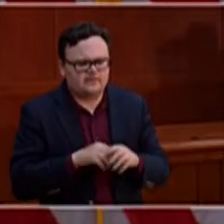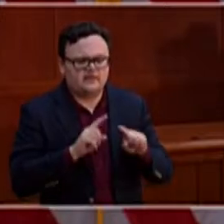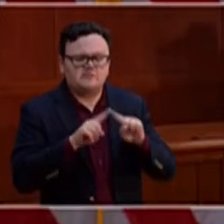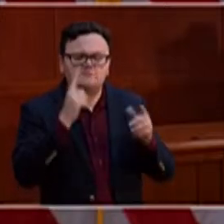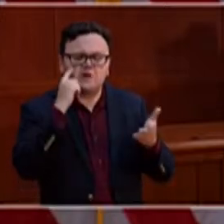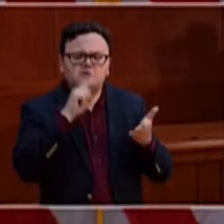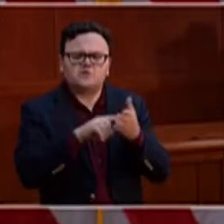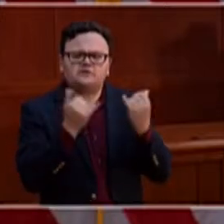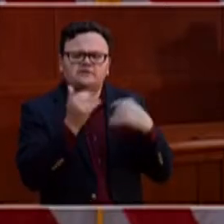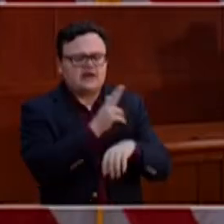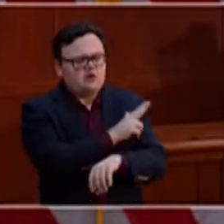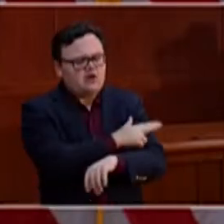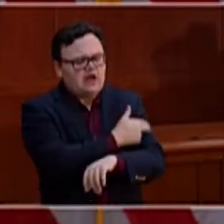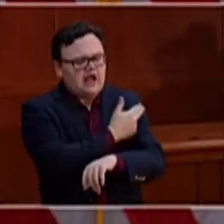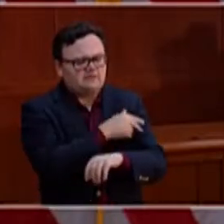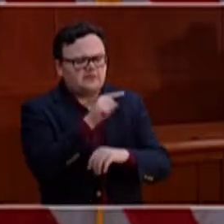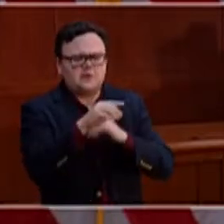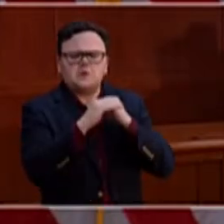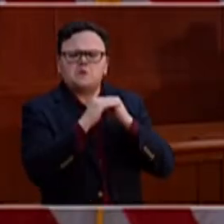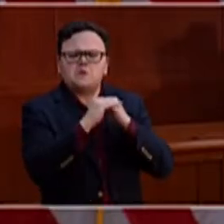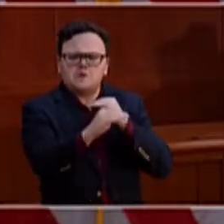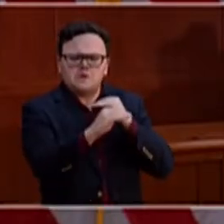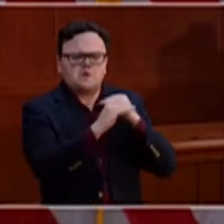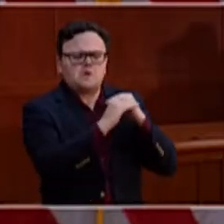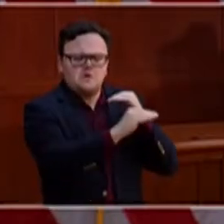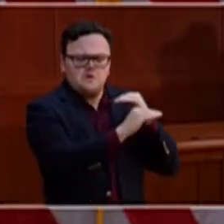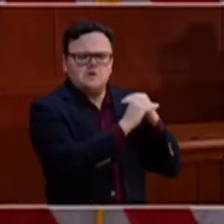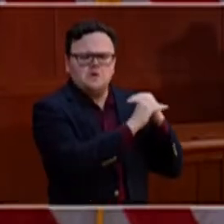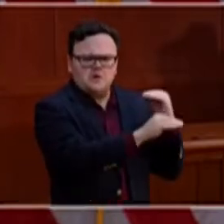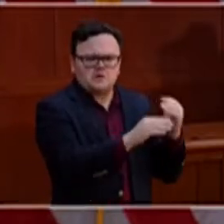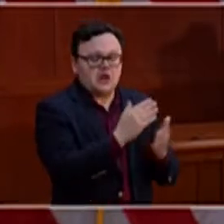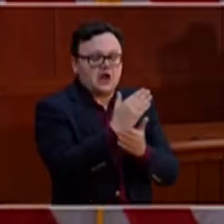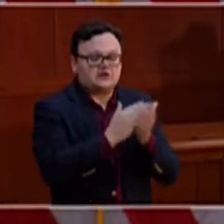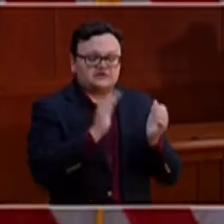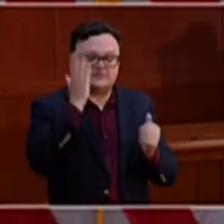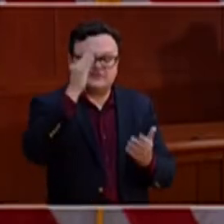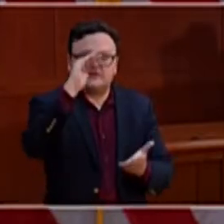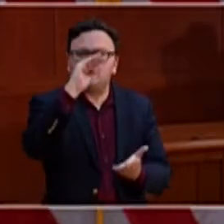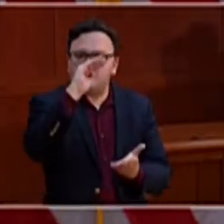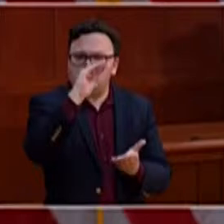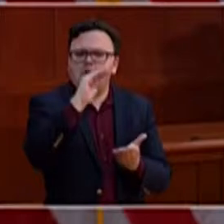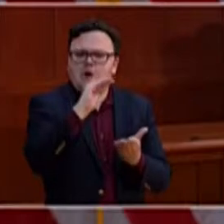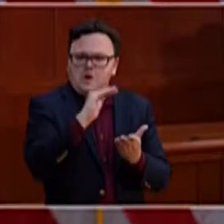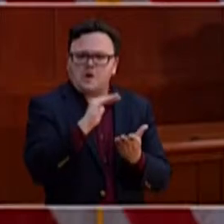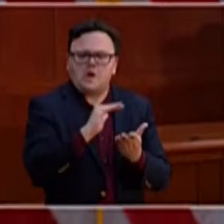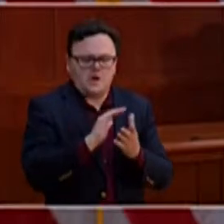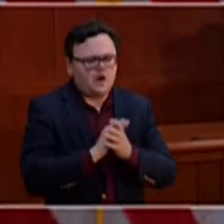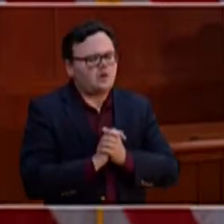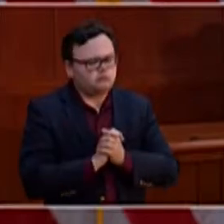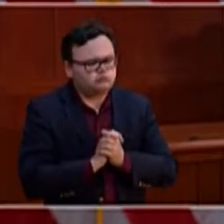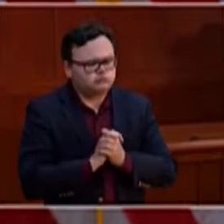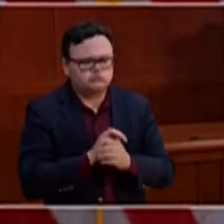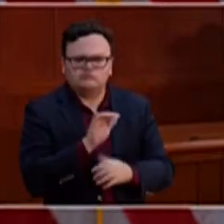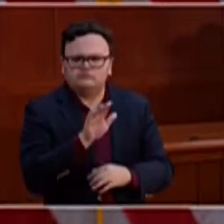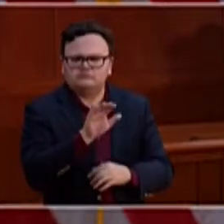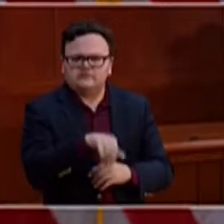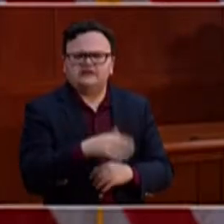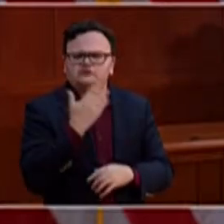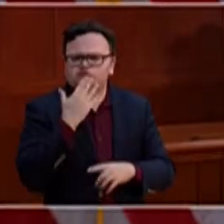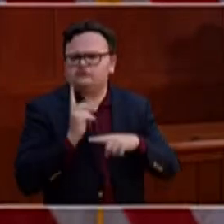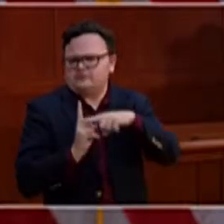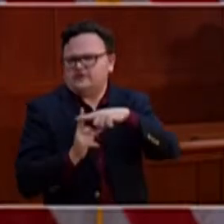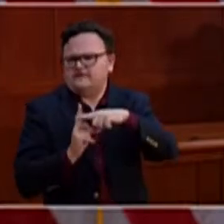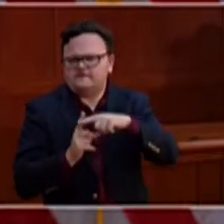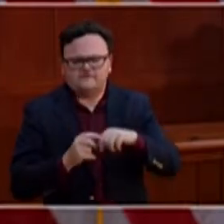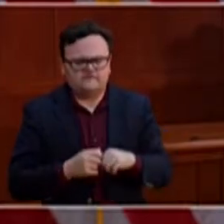stabilize in most parts of the state. Some of them have even declined, which is a good sign as well. So I think that we're going to get through it.